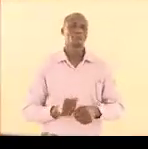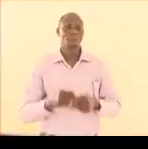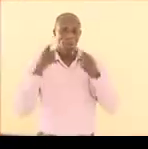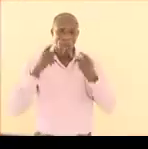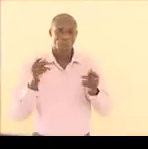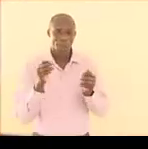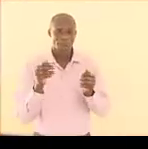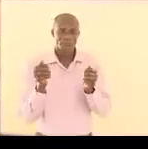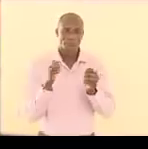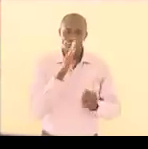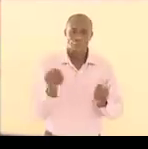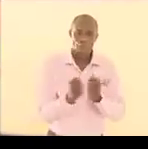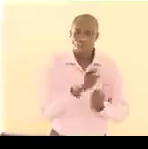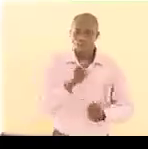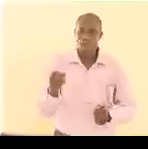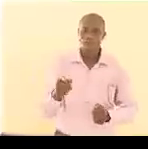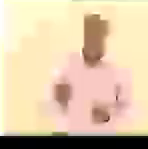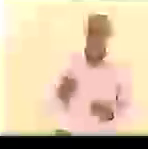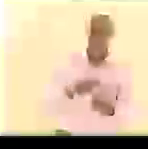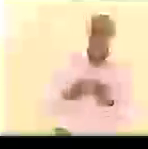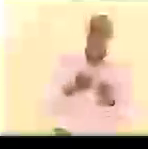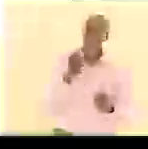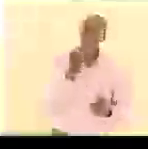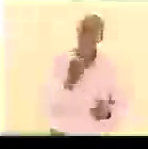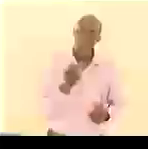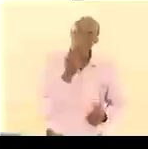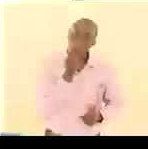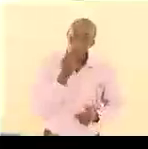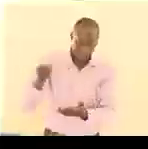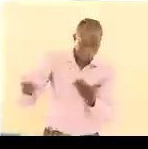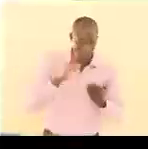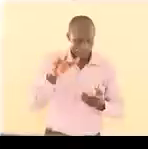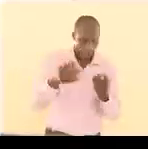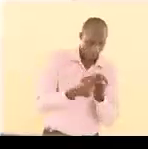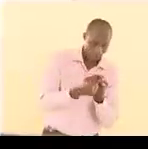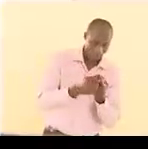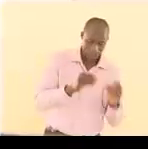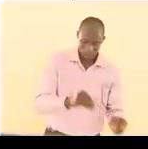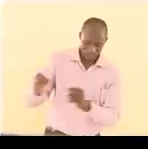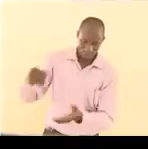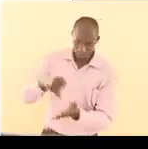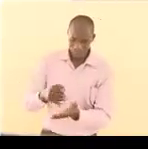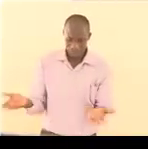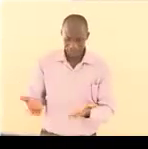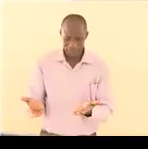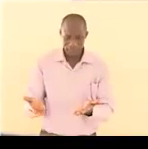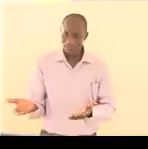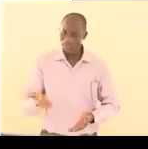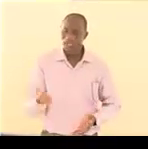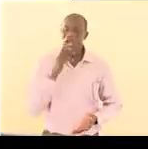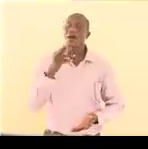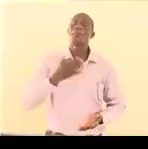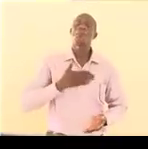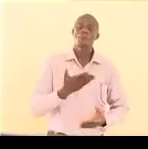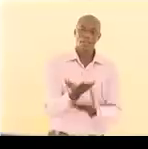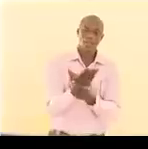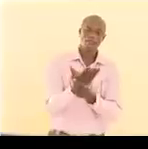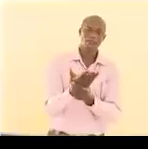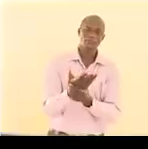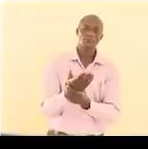Peace be with you. Then he said, Thomas, bring your finger and put it here. Look, here are my